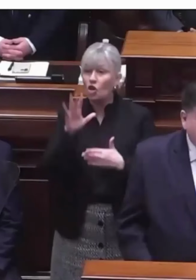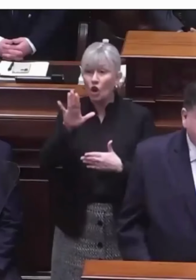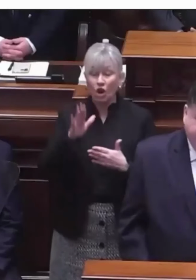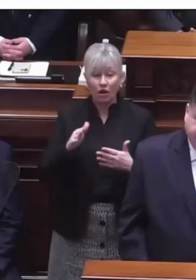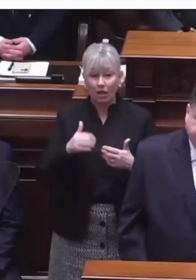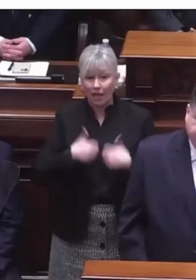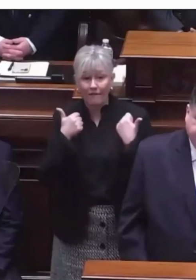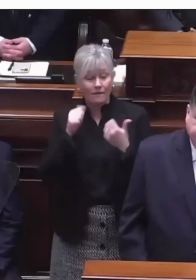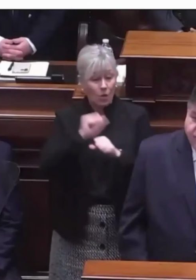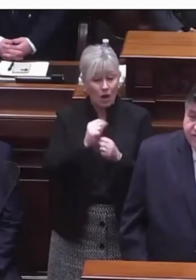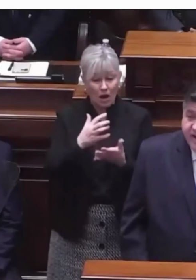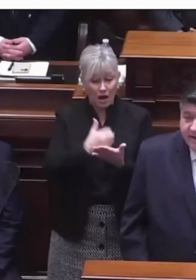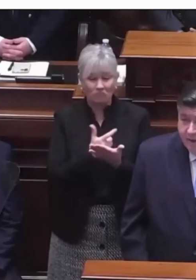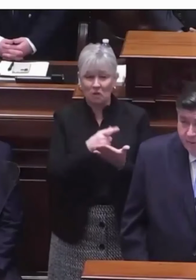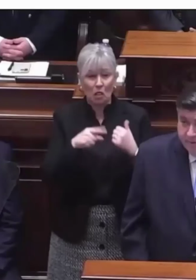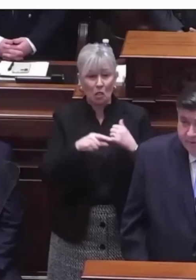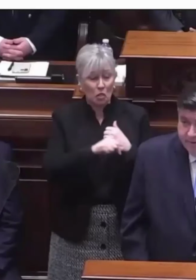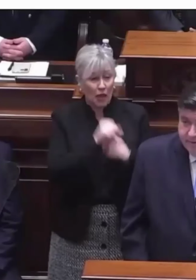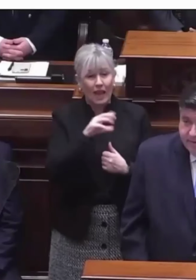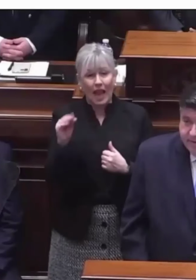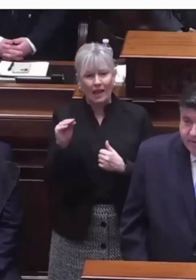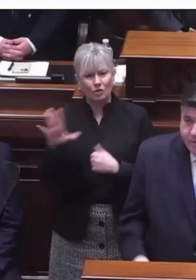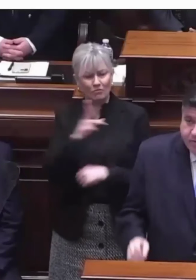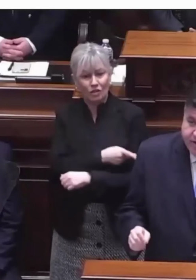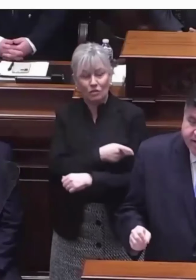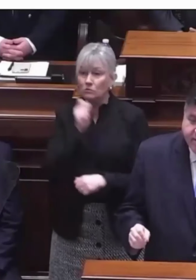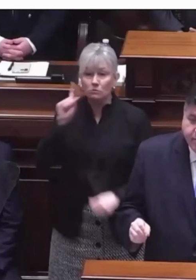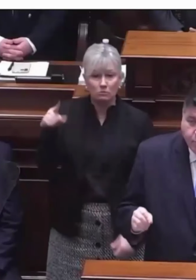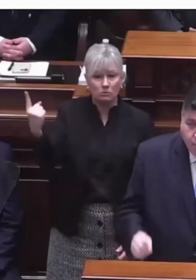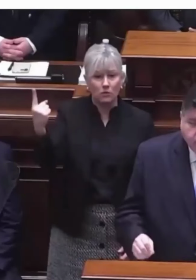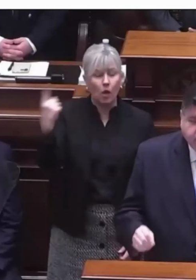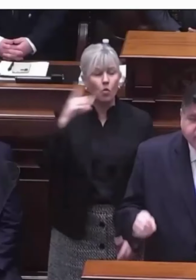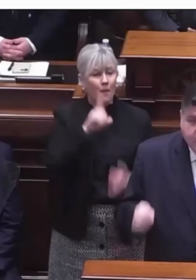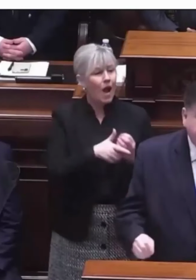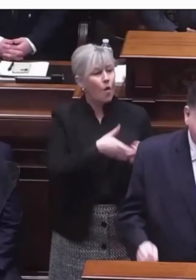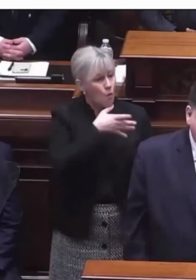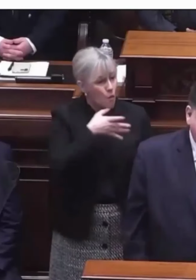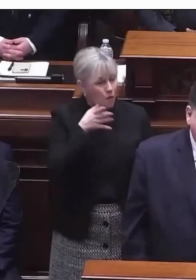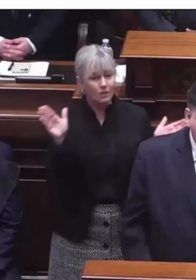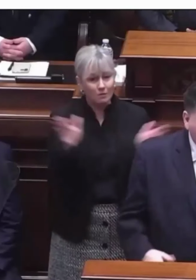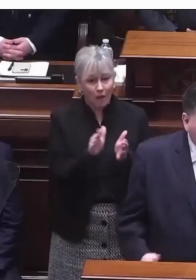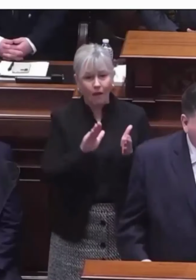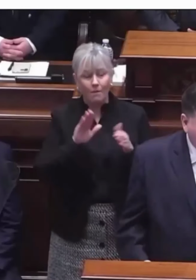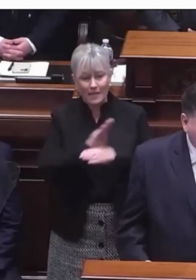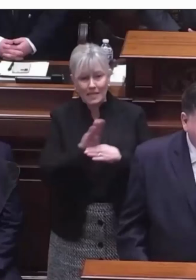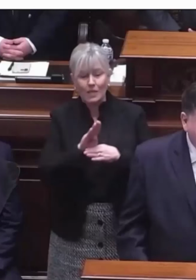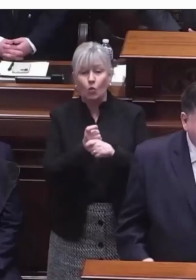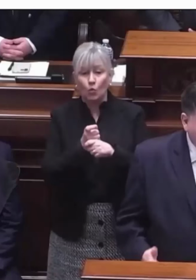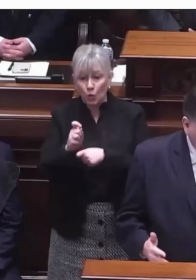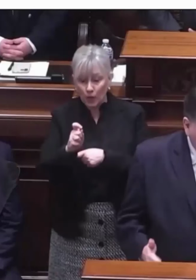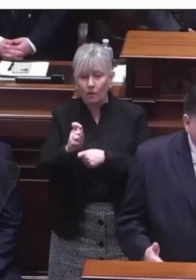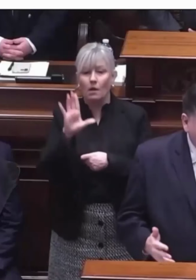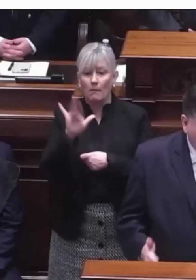so were her patients. She's not alone. We're talking about rural small businesses being ruined